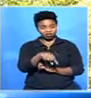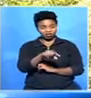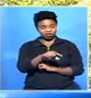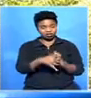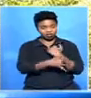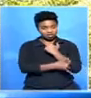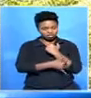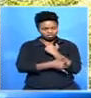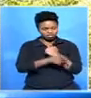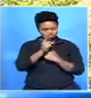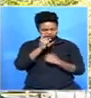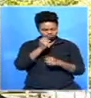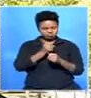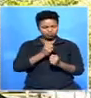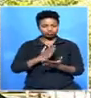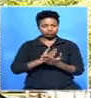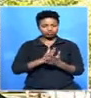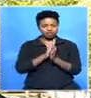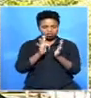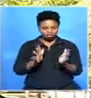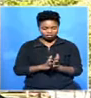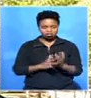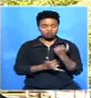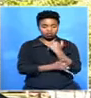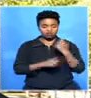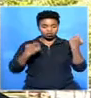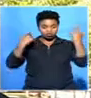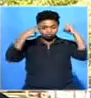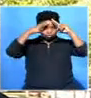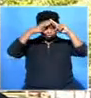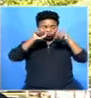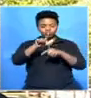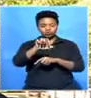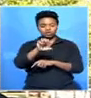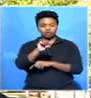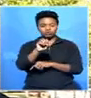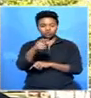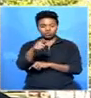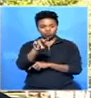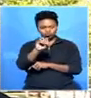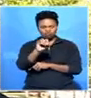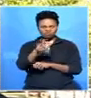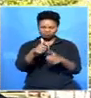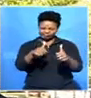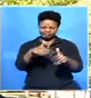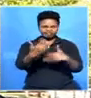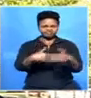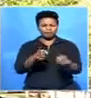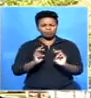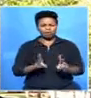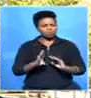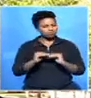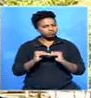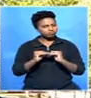that we normalize the situation in the country so that our brothers and sisters who have done so much for